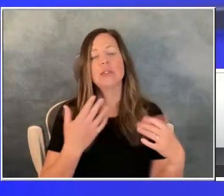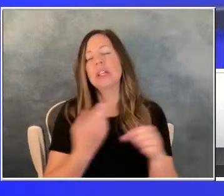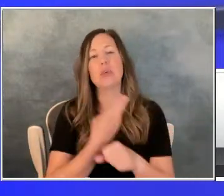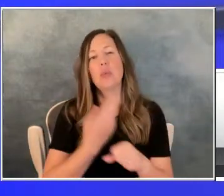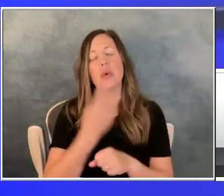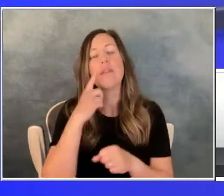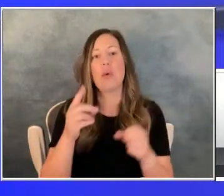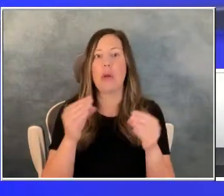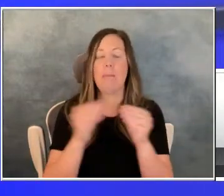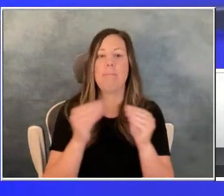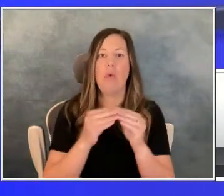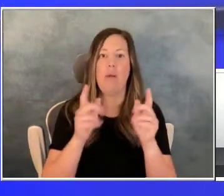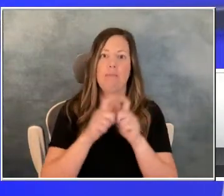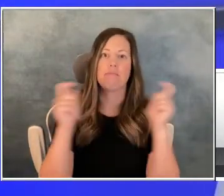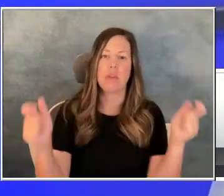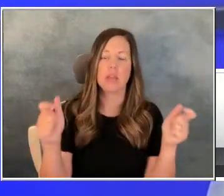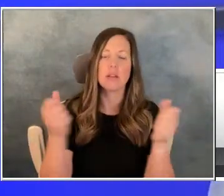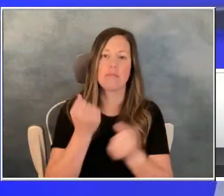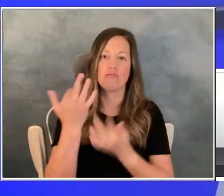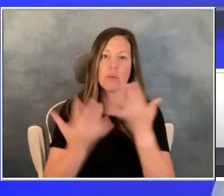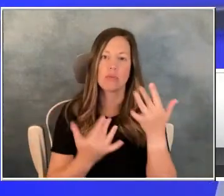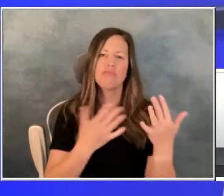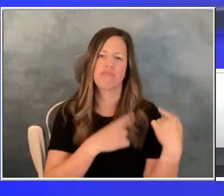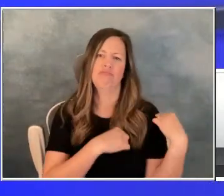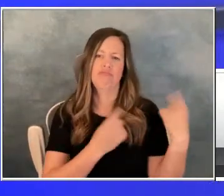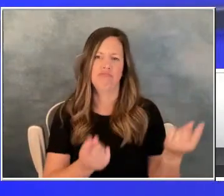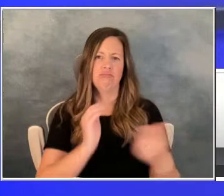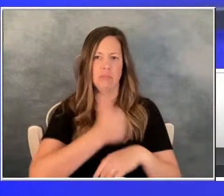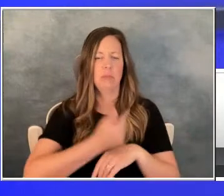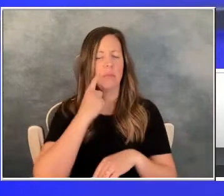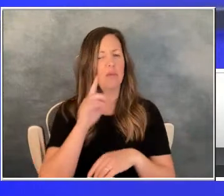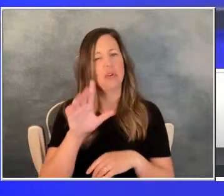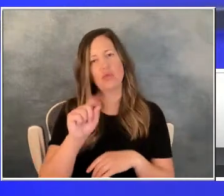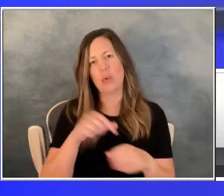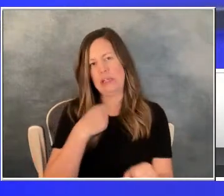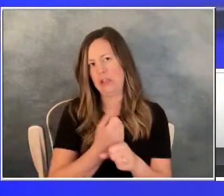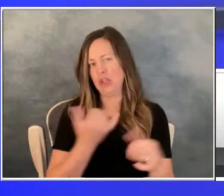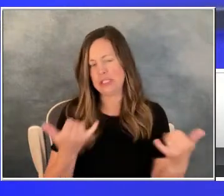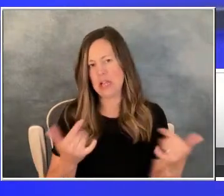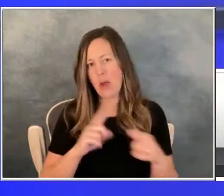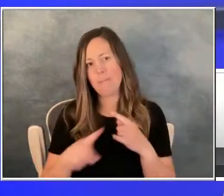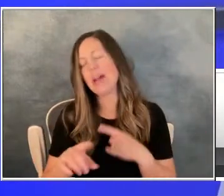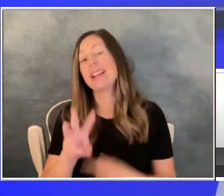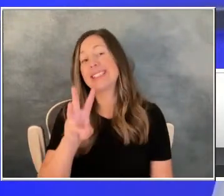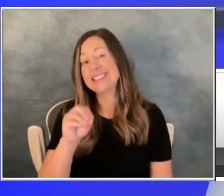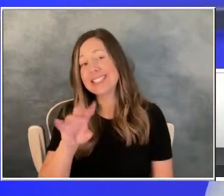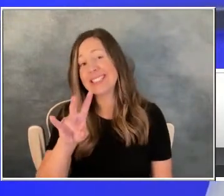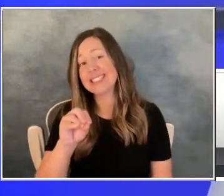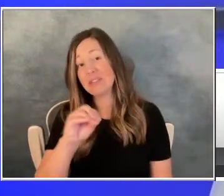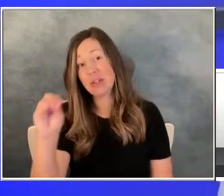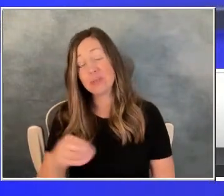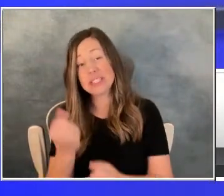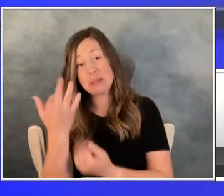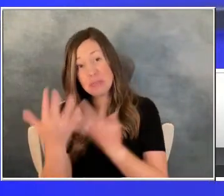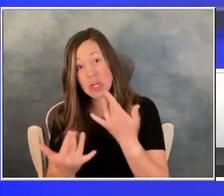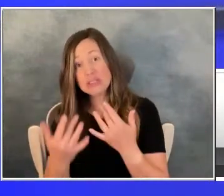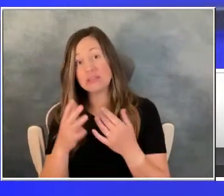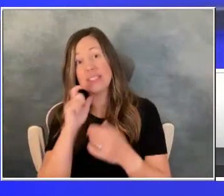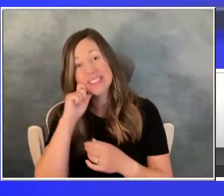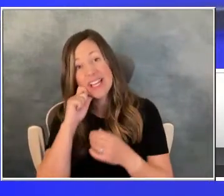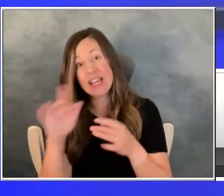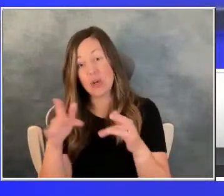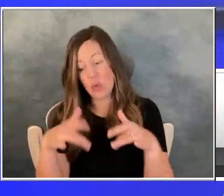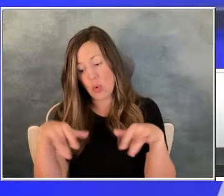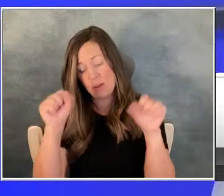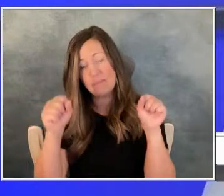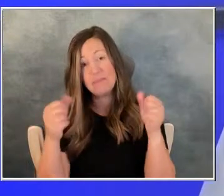Means patients who have burns more than 50, 60%, 70%, where they do not have adequate skin available for skin grafting,